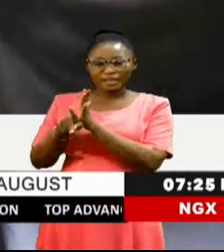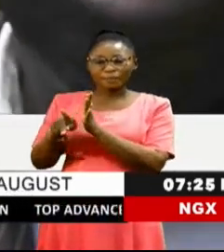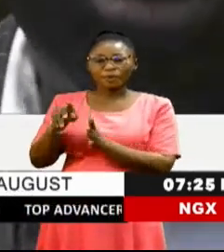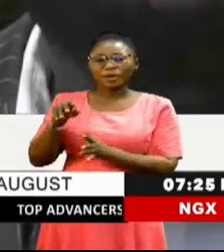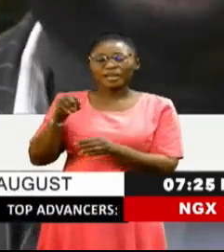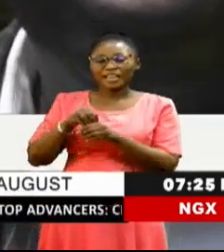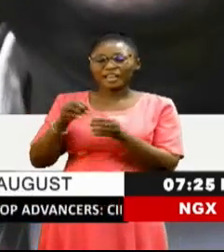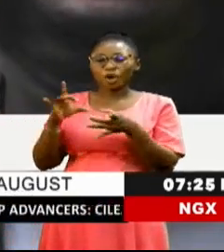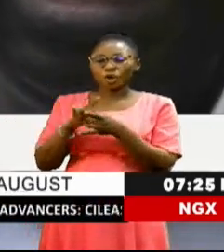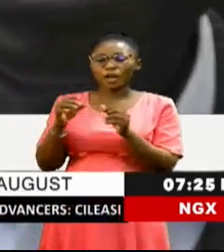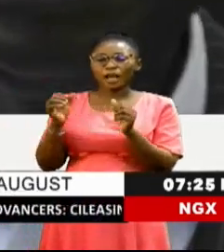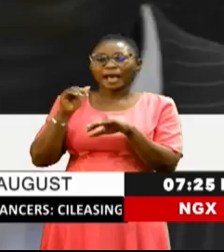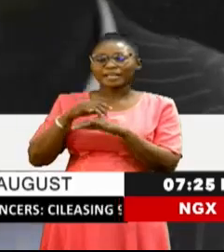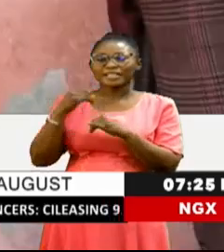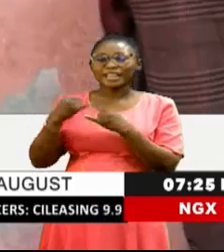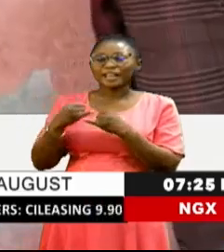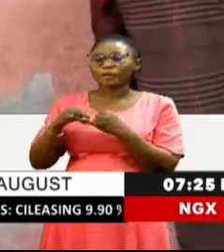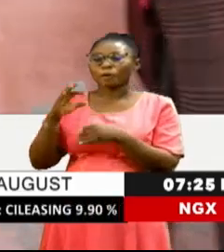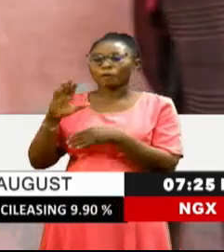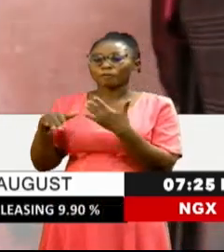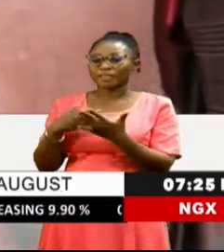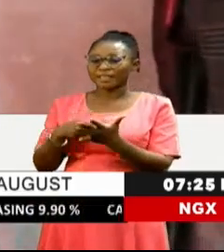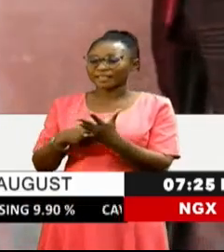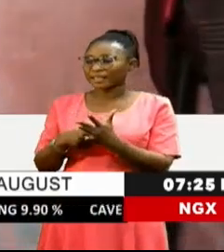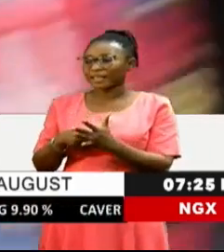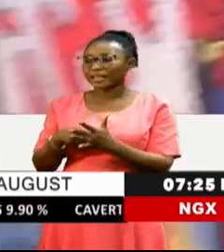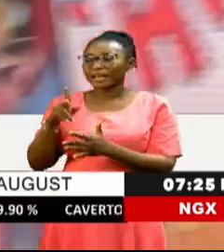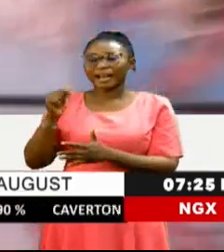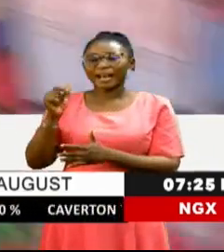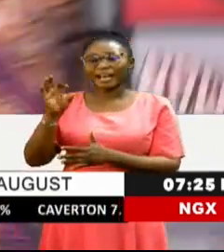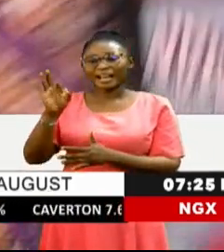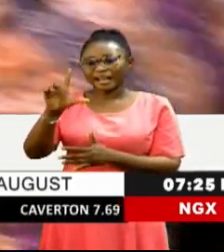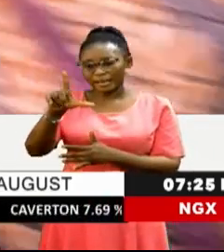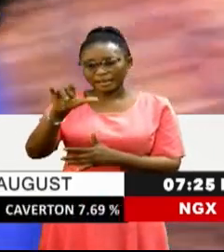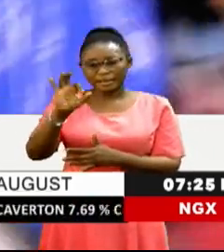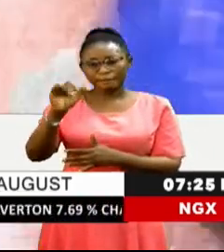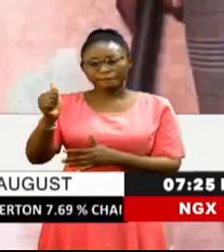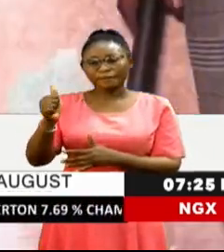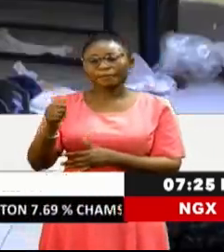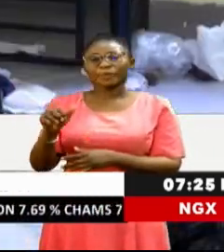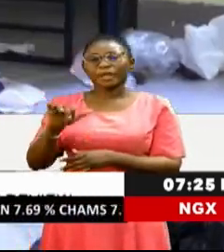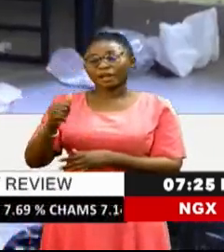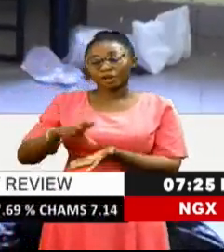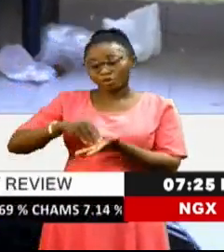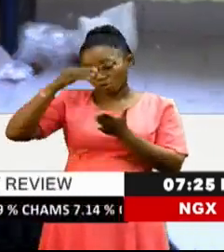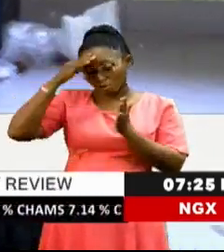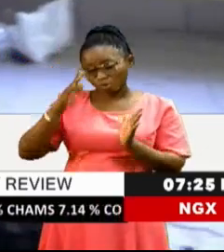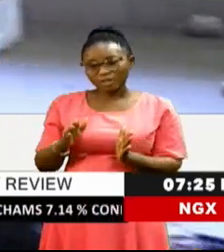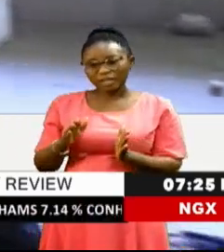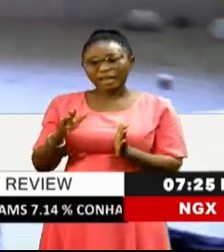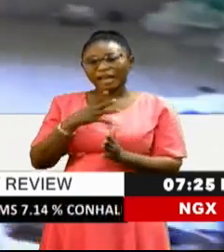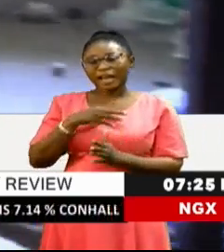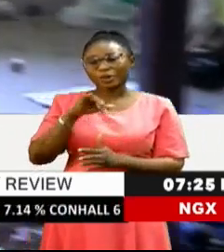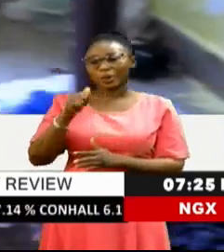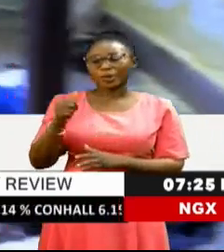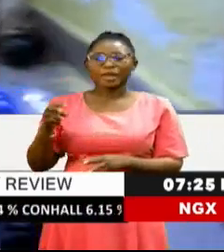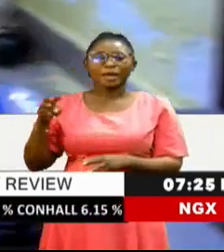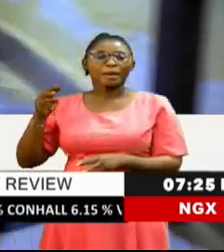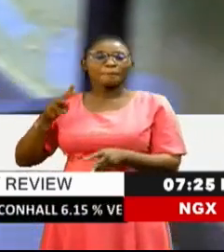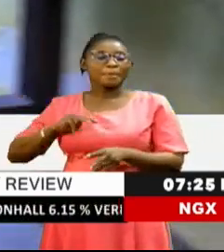death at the end of August of Khalifa Diomande, another student and FESI's member. Reports